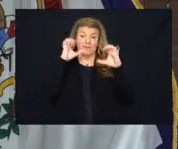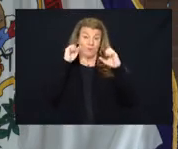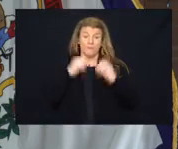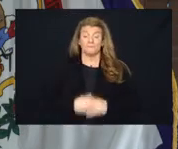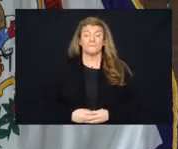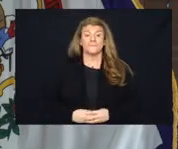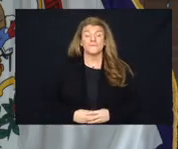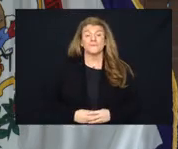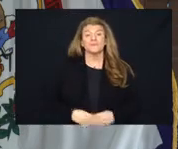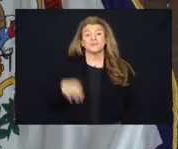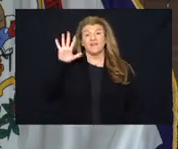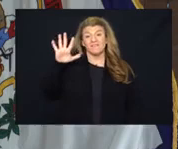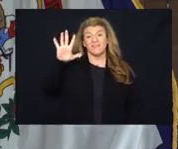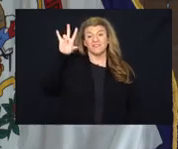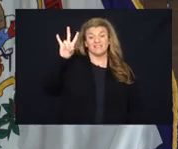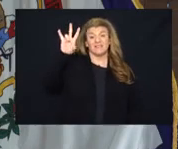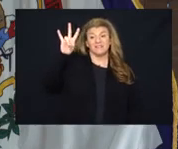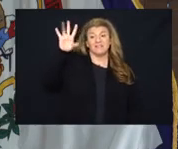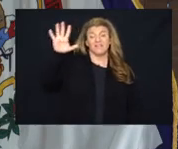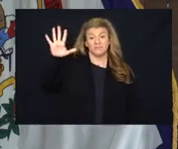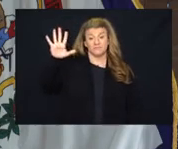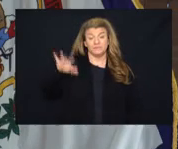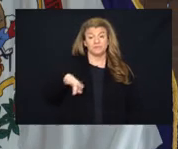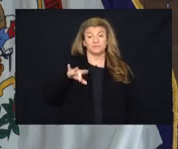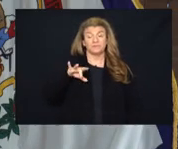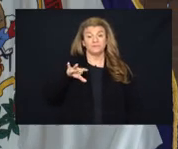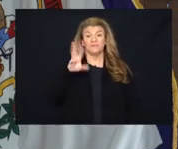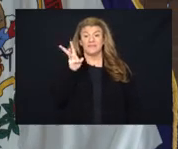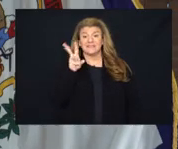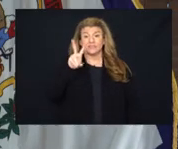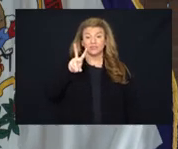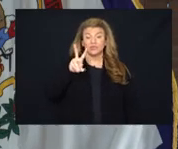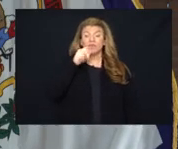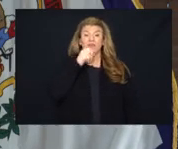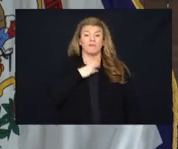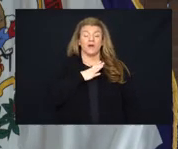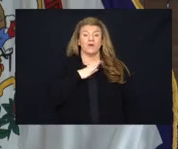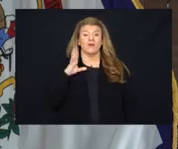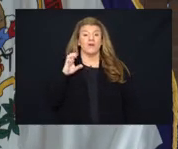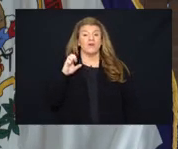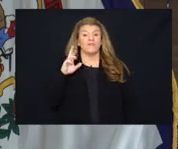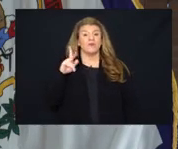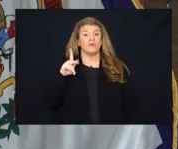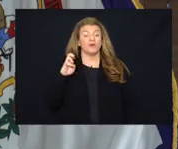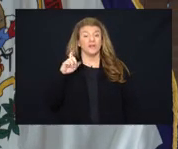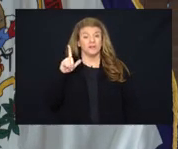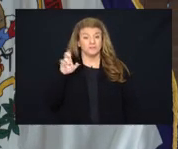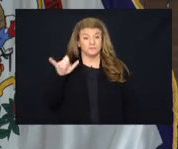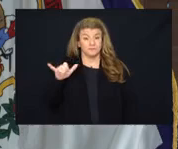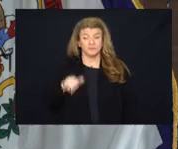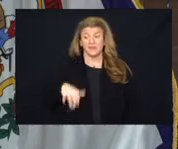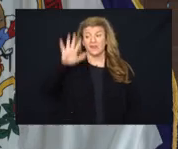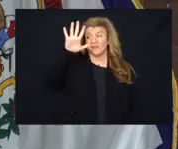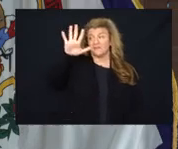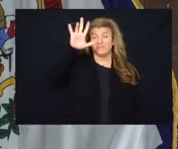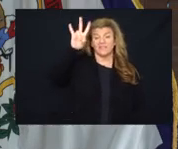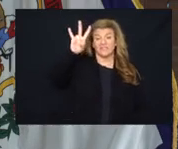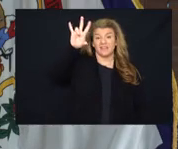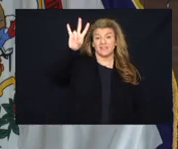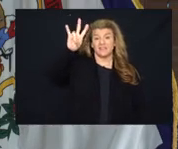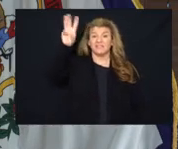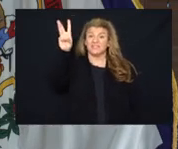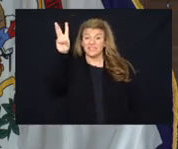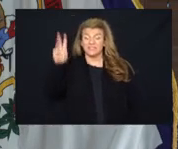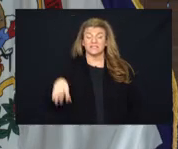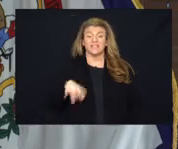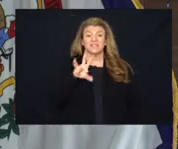The 5,775th death, a 62-year-old female from Berkeley County. The 5,776th